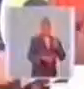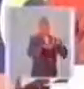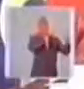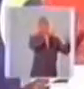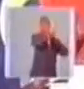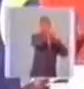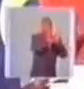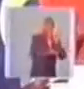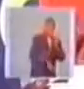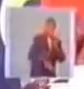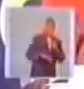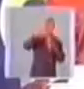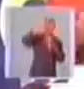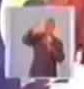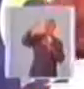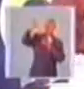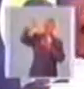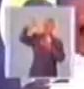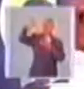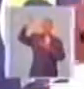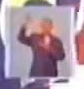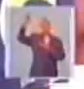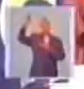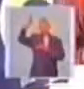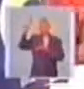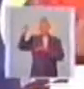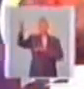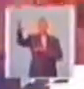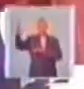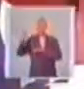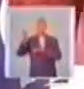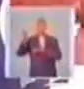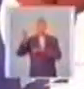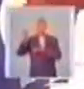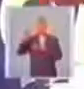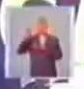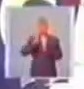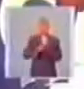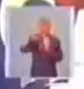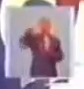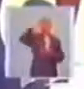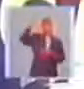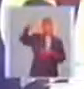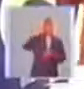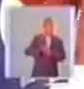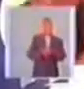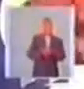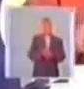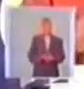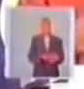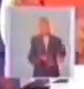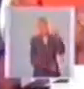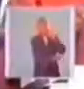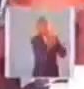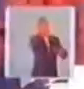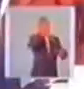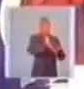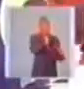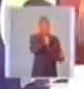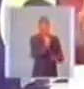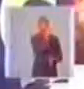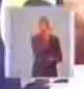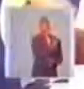kwa akomalaka enche sa papa Nehemia no ebra oba Israel fo mu se